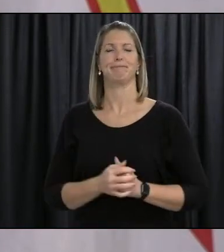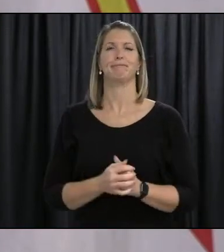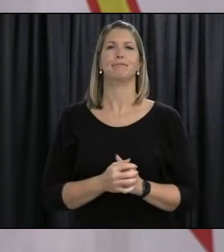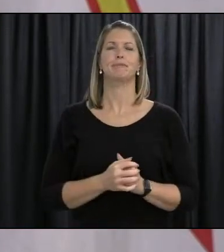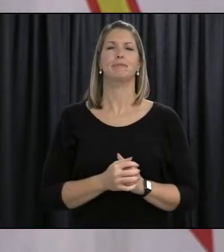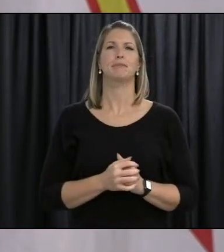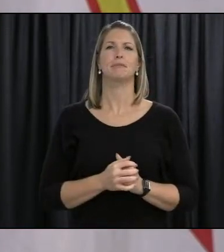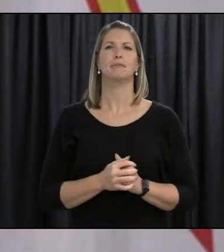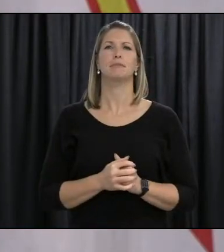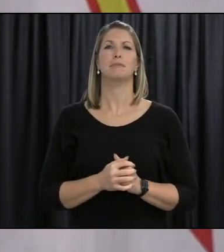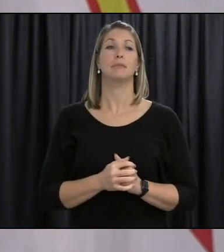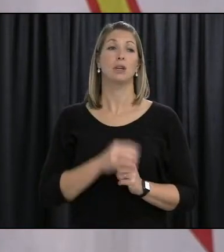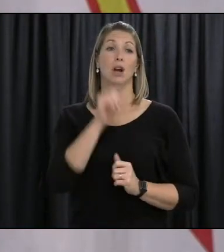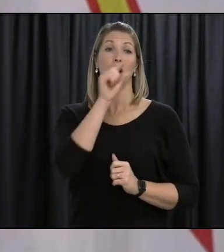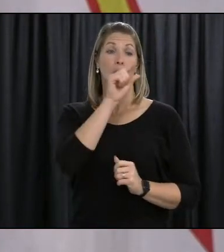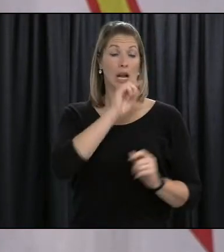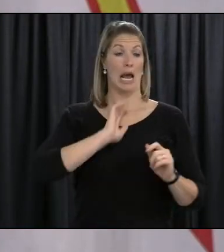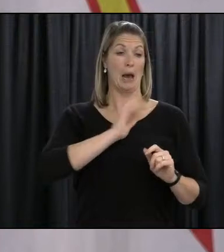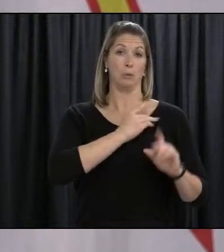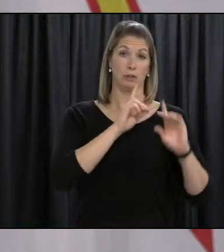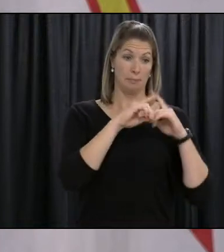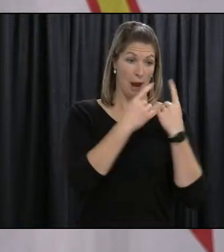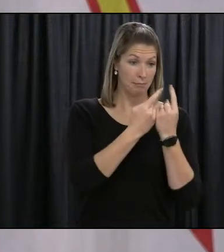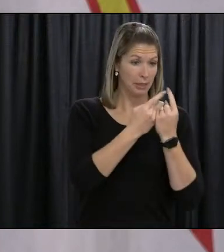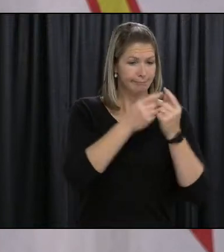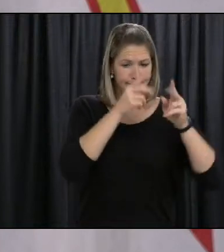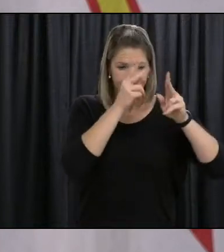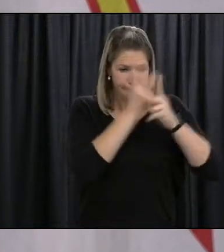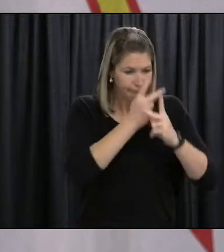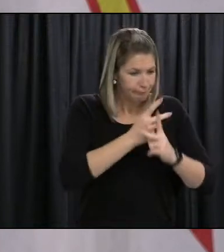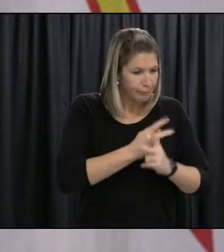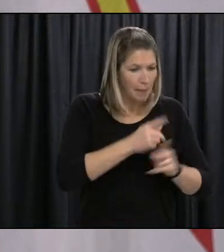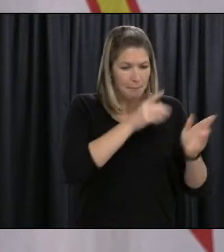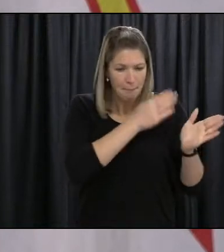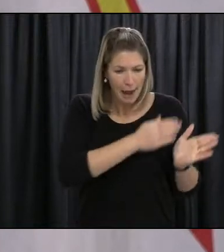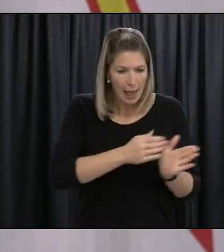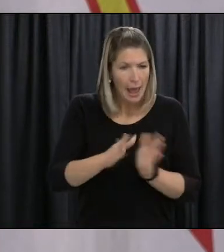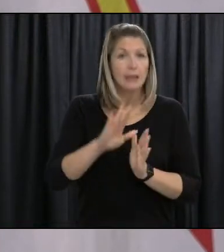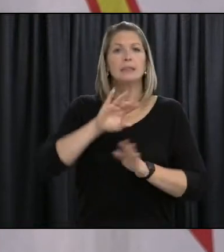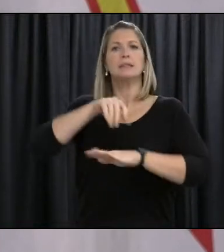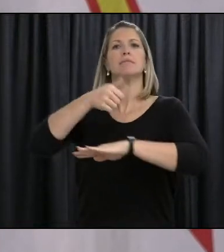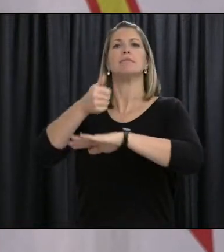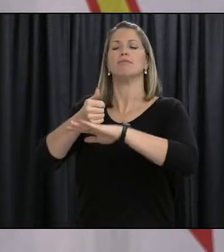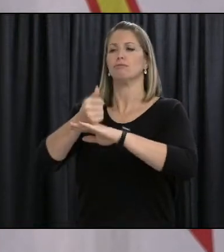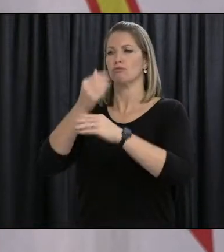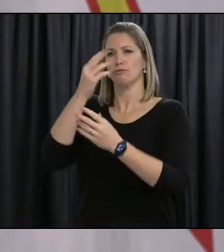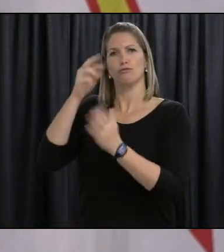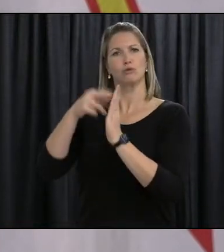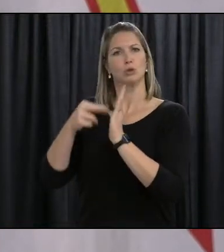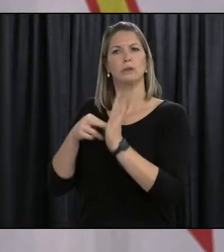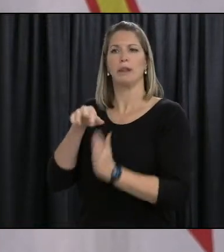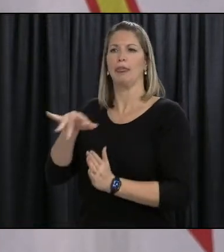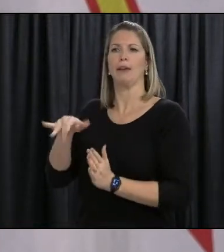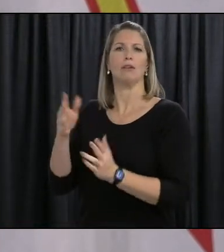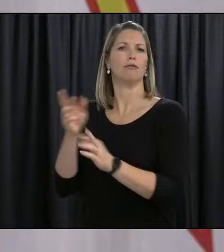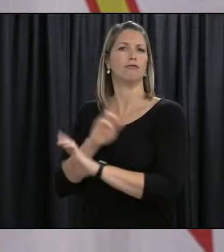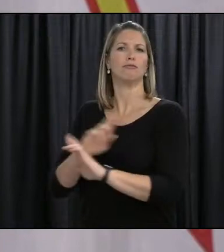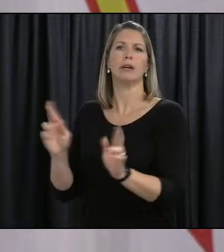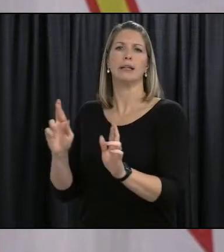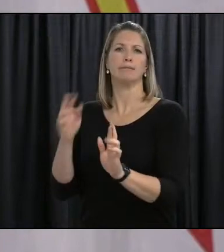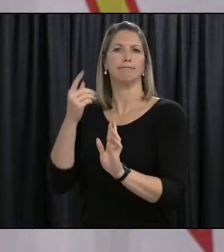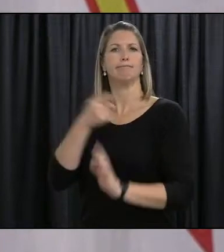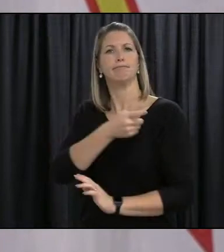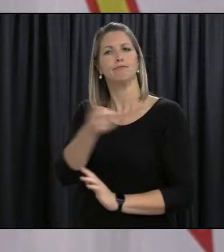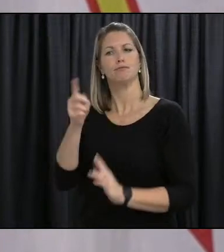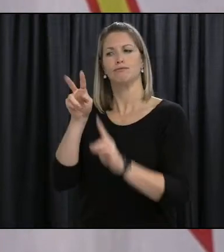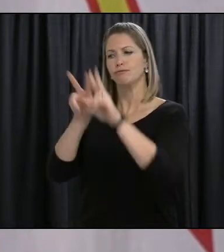with planning such events, and that is now available on our website as well. We have also developed guidance to assist individuals in planning smaller